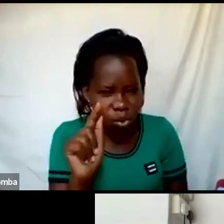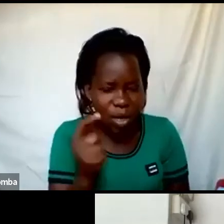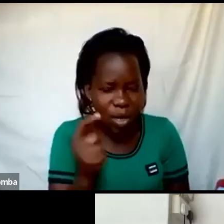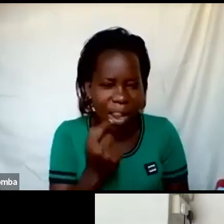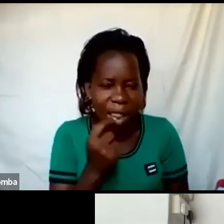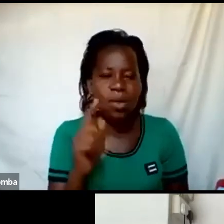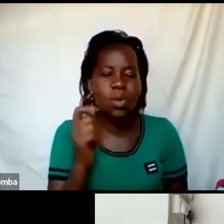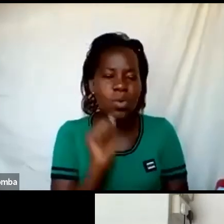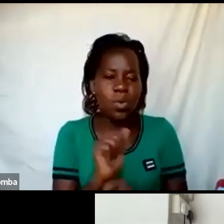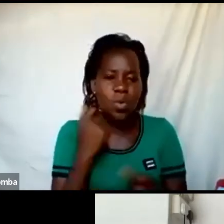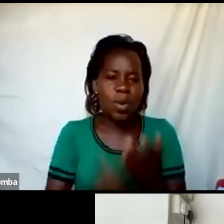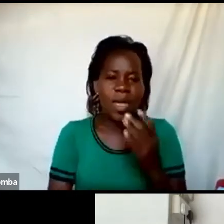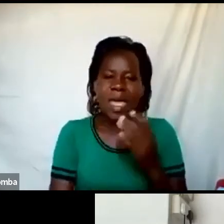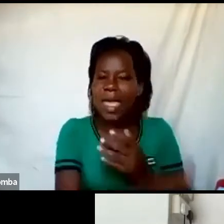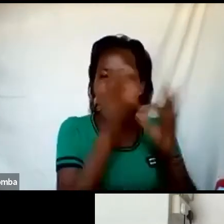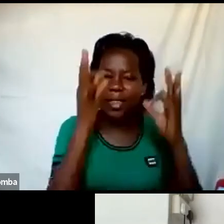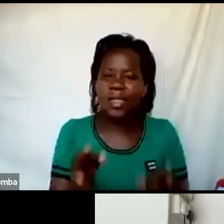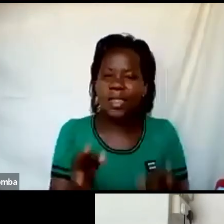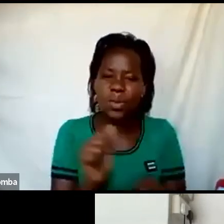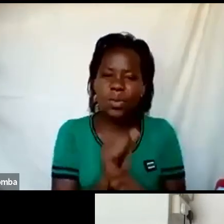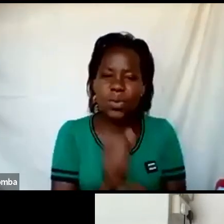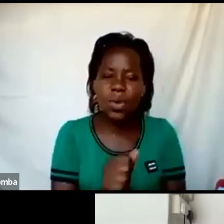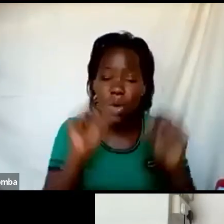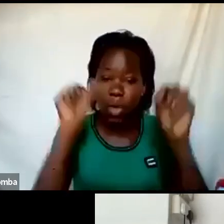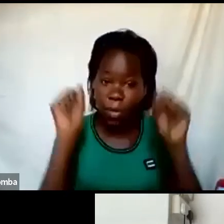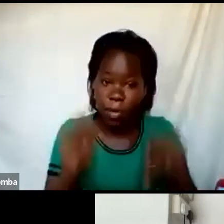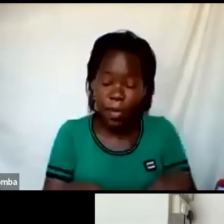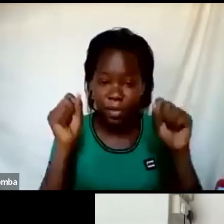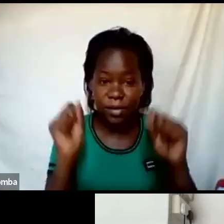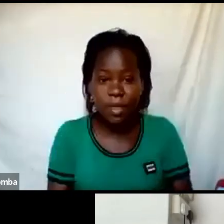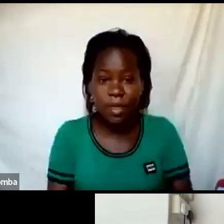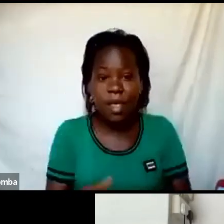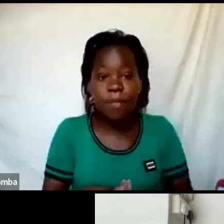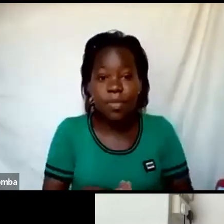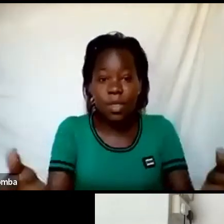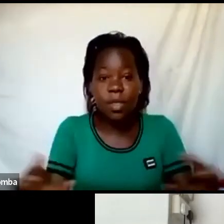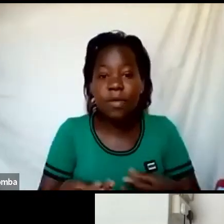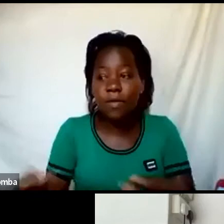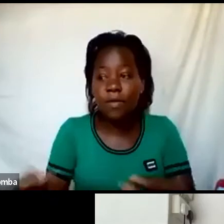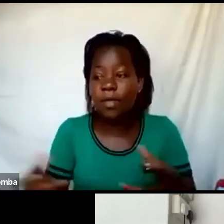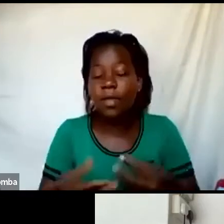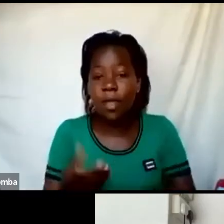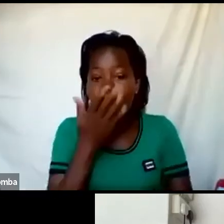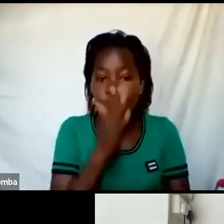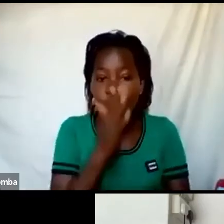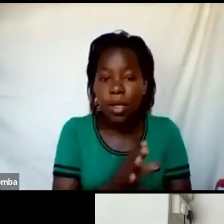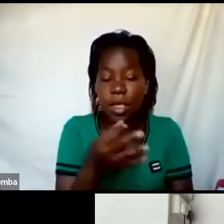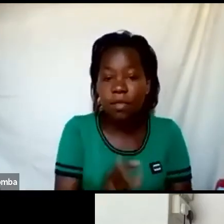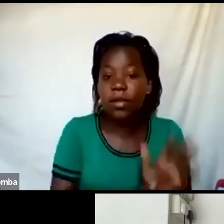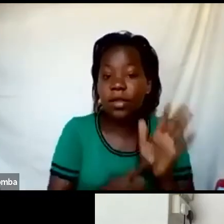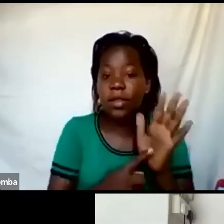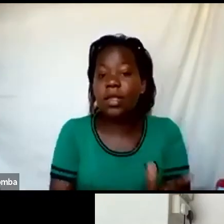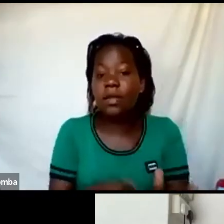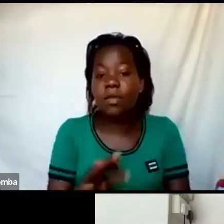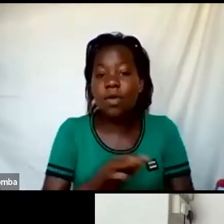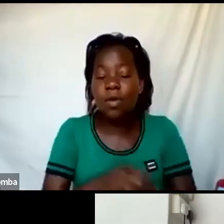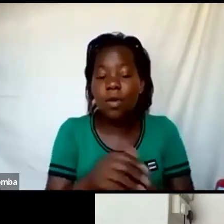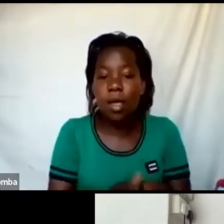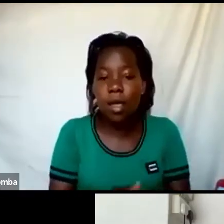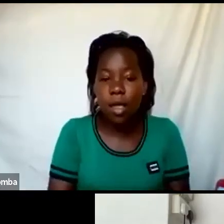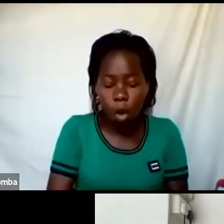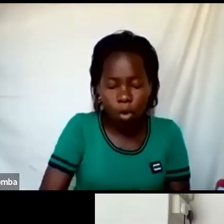whatever product it is, you need to make sure you're delivering on the promise. If you've decided to make liquid soap, it has to